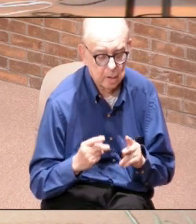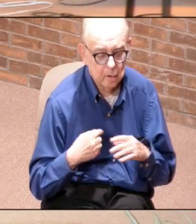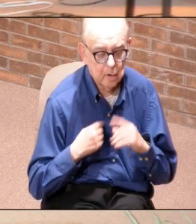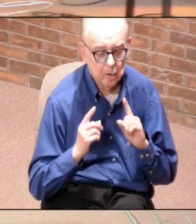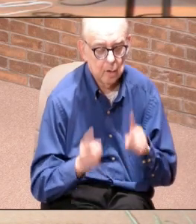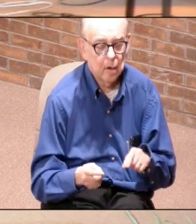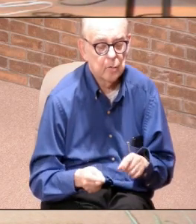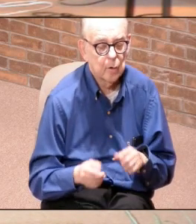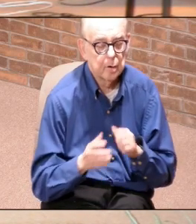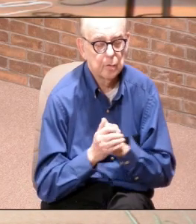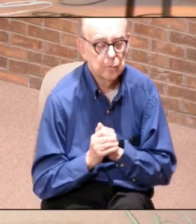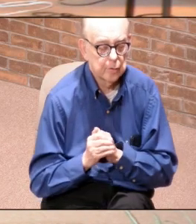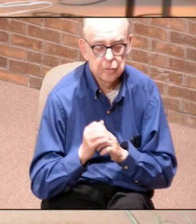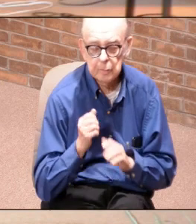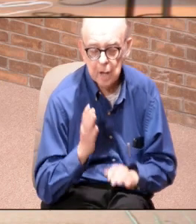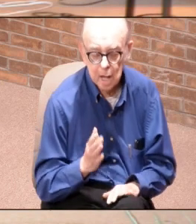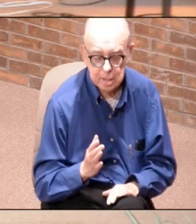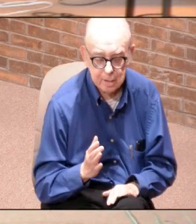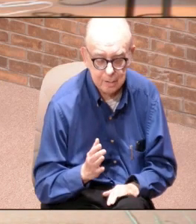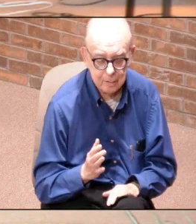going to go worship God.